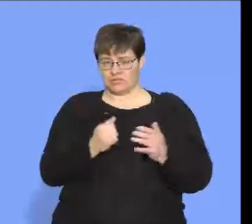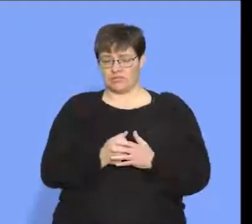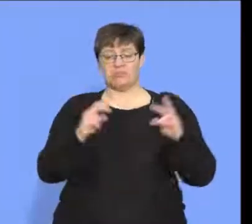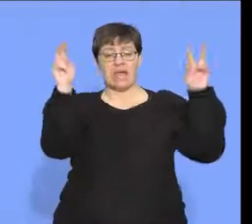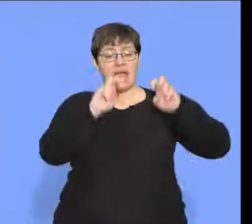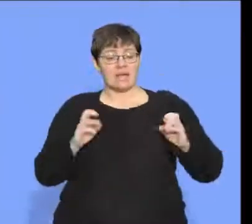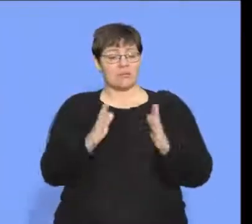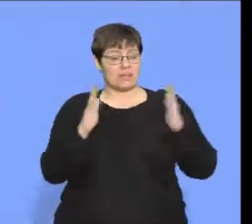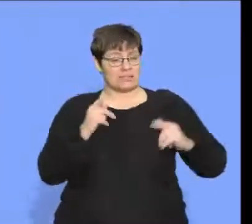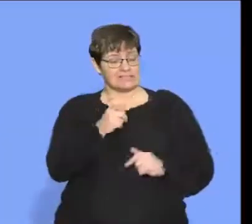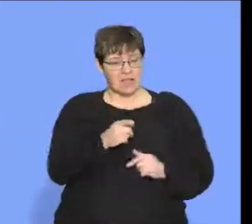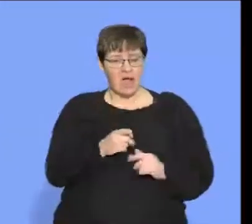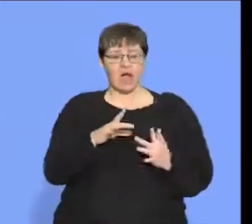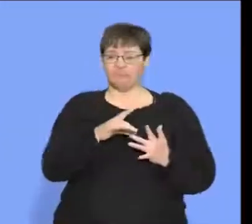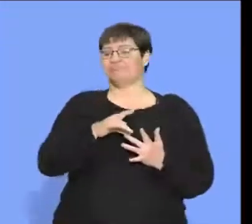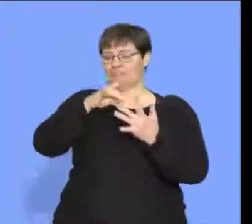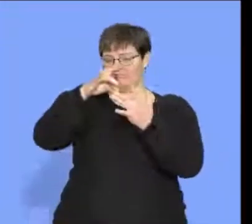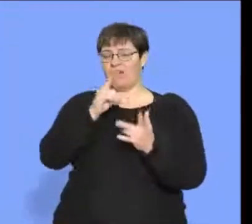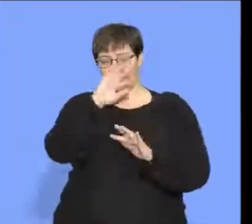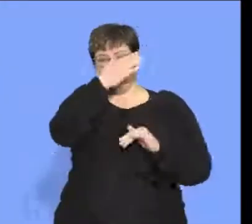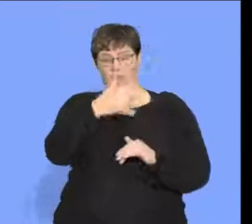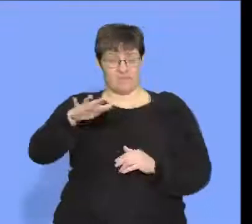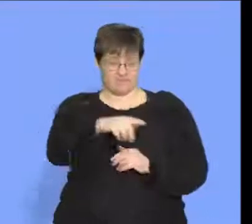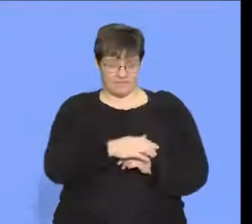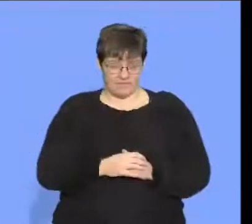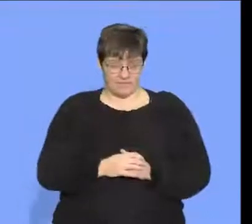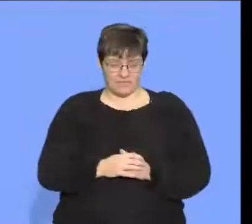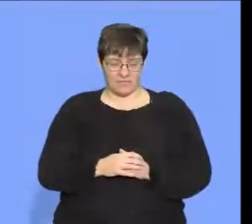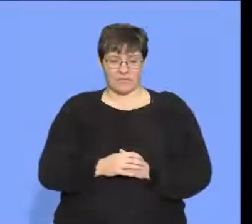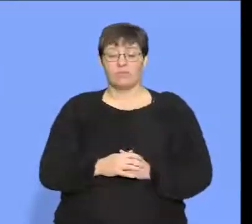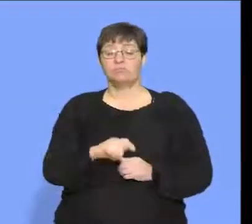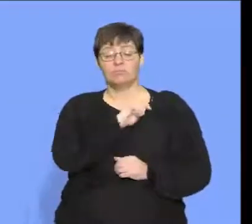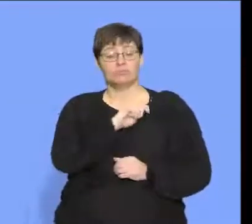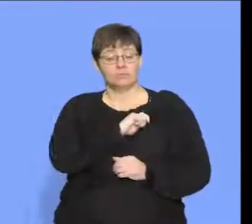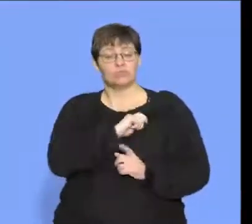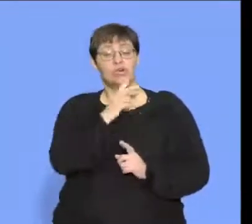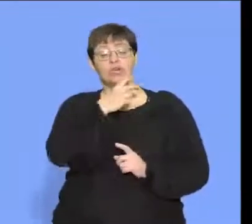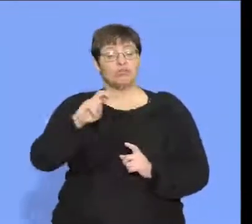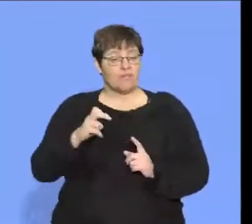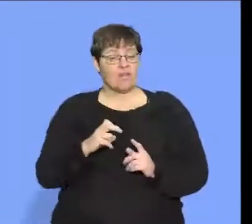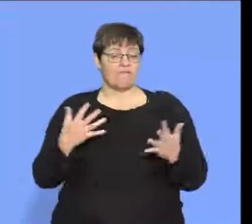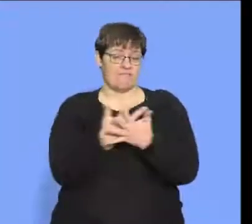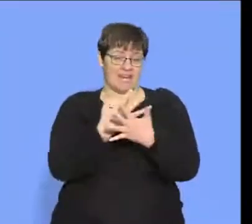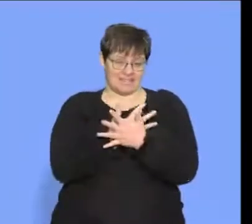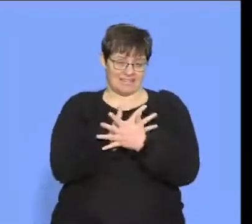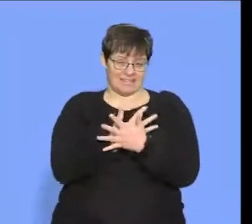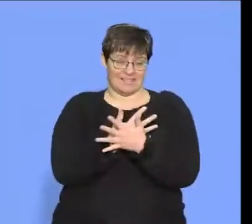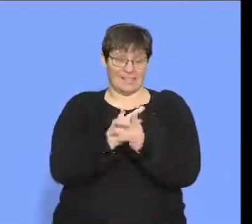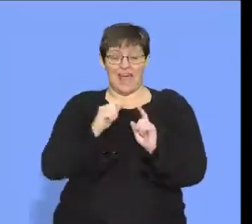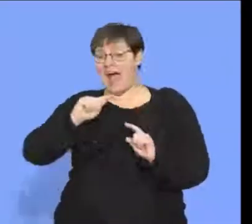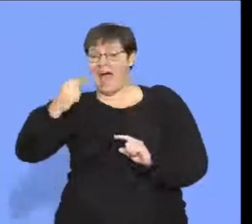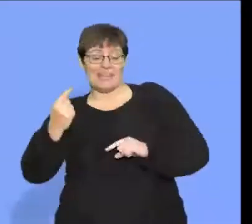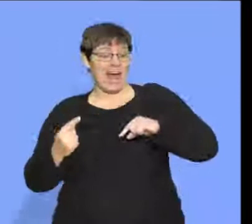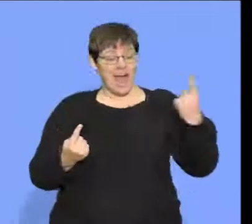As I said, electromagnetic radiation is quite unique in terms of waves. In fact, it travels